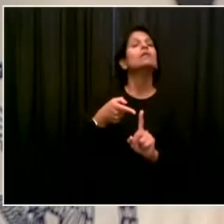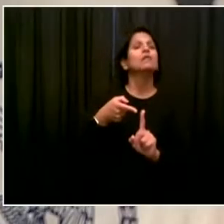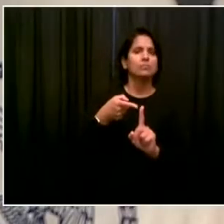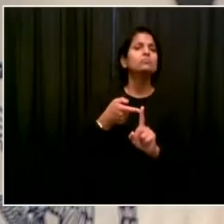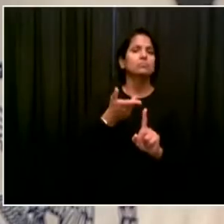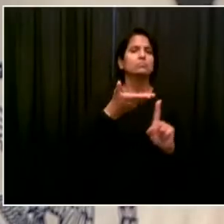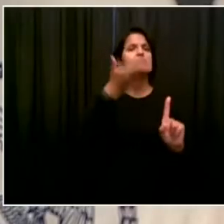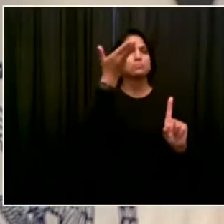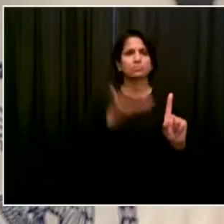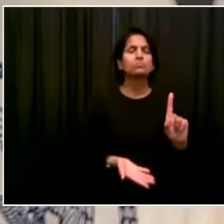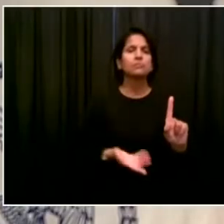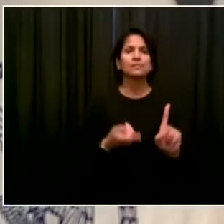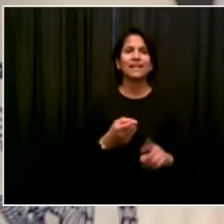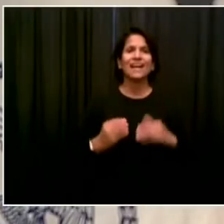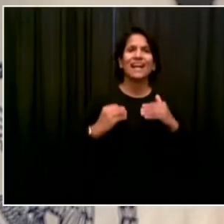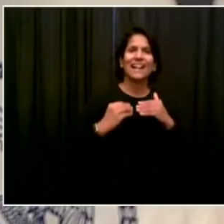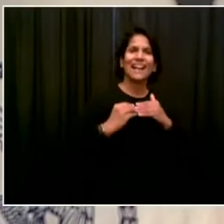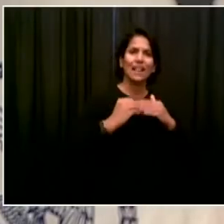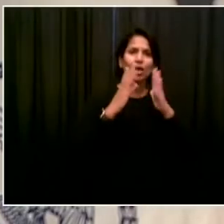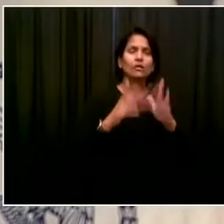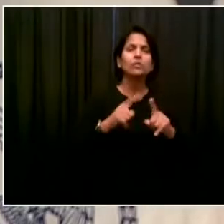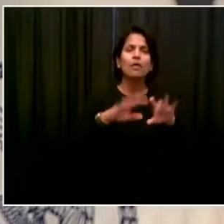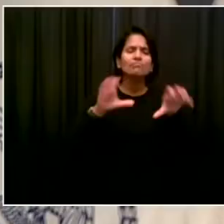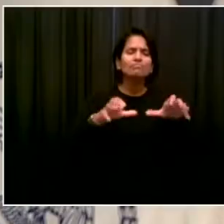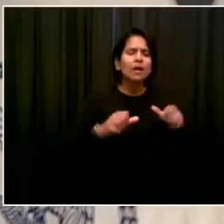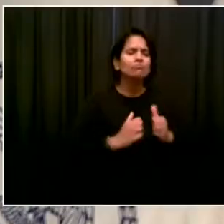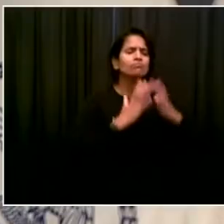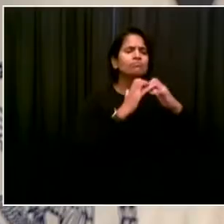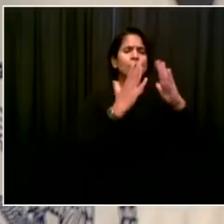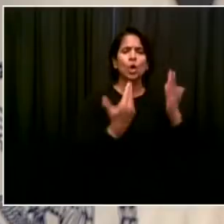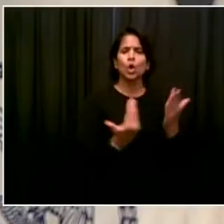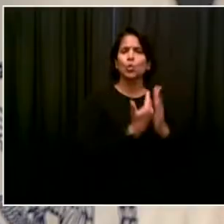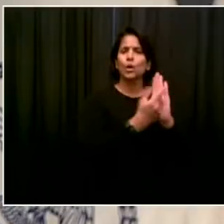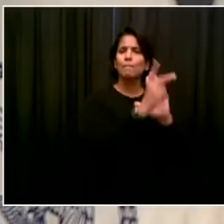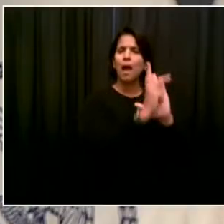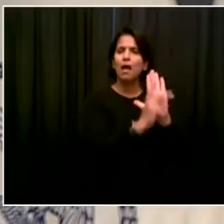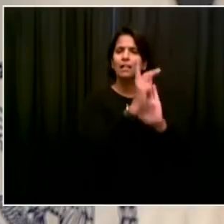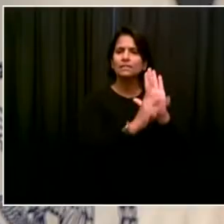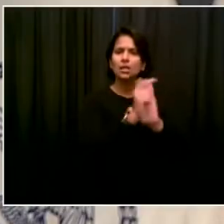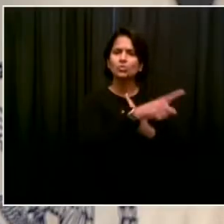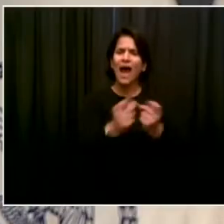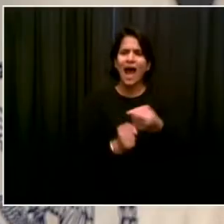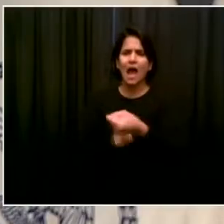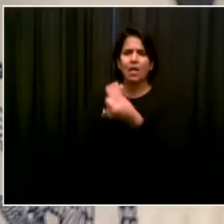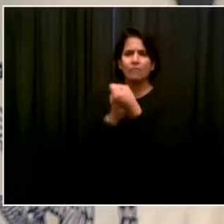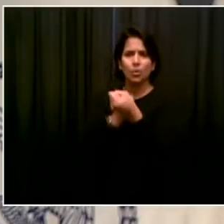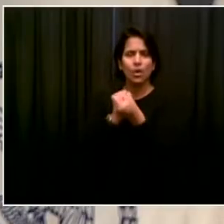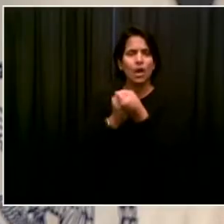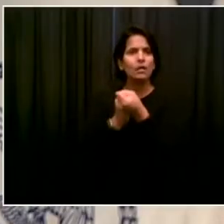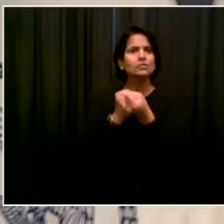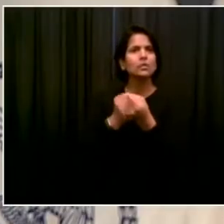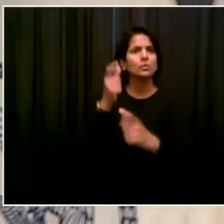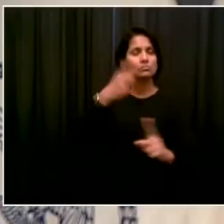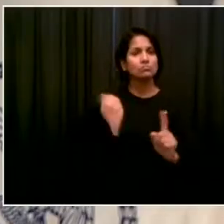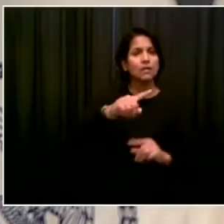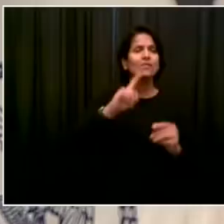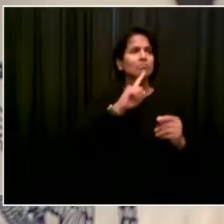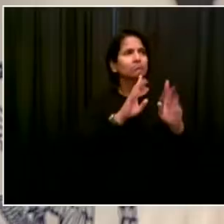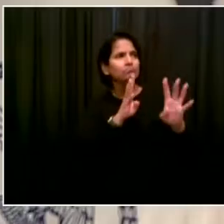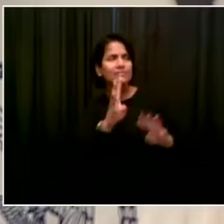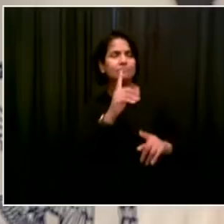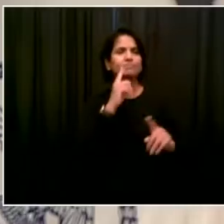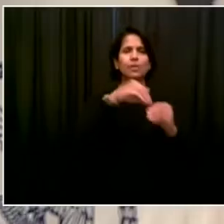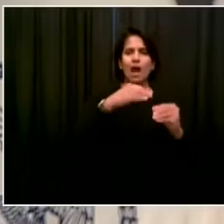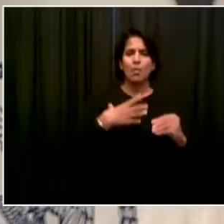initiatives in the Obama White House. She's a fellow at the Brookings Institution working on the issues related to the response to